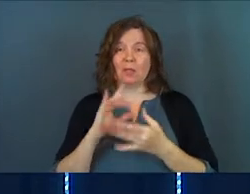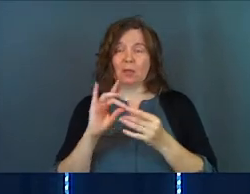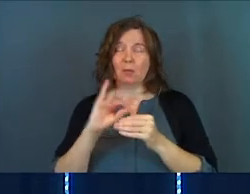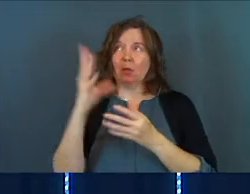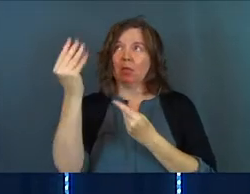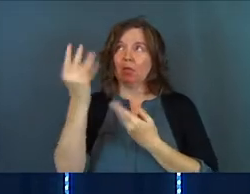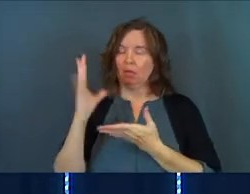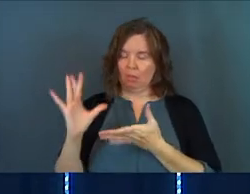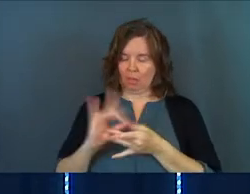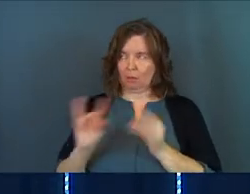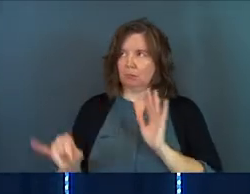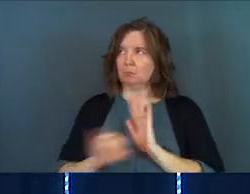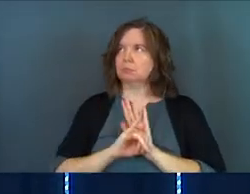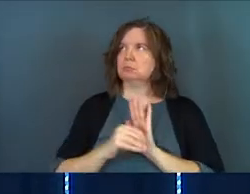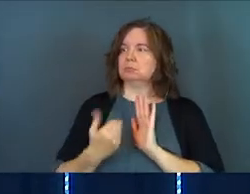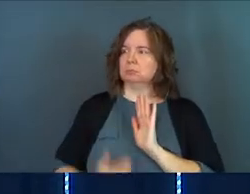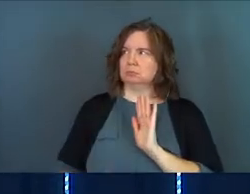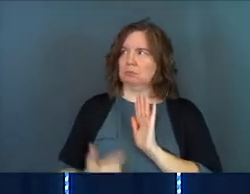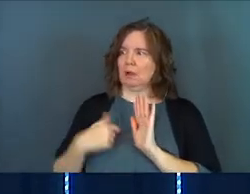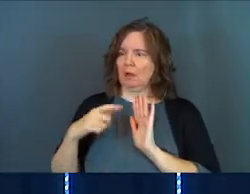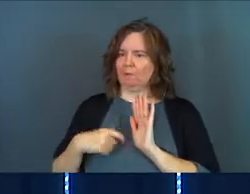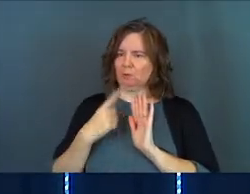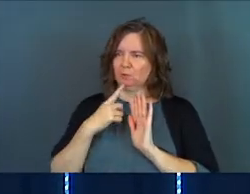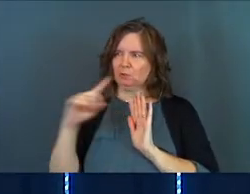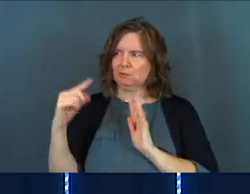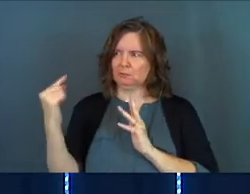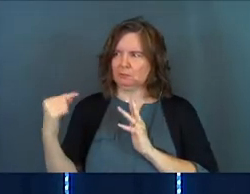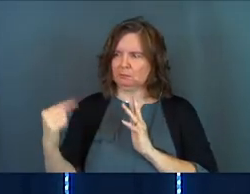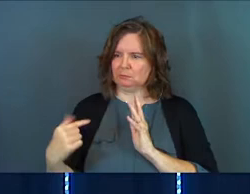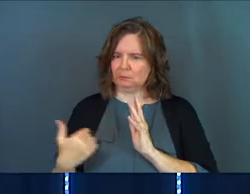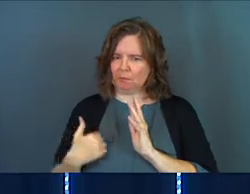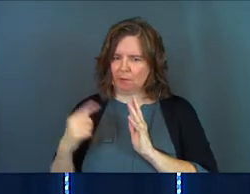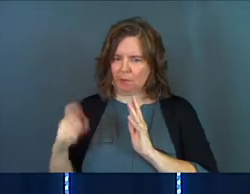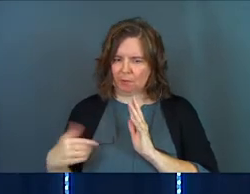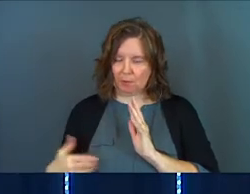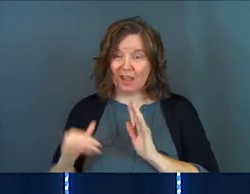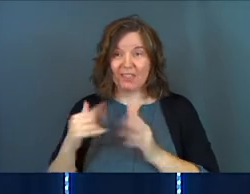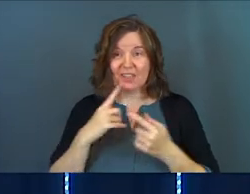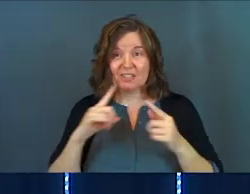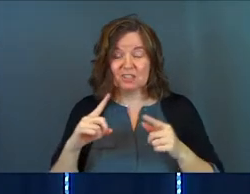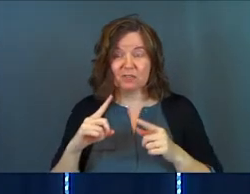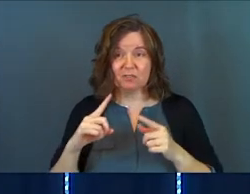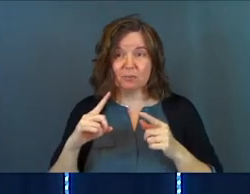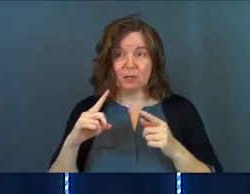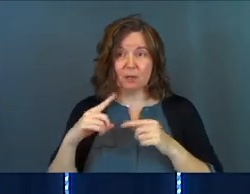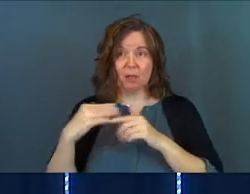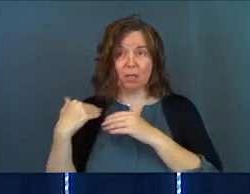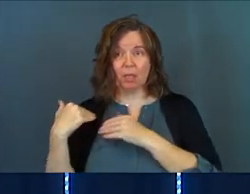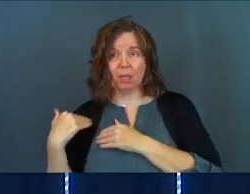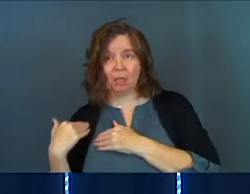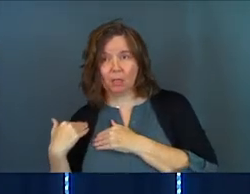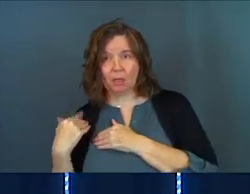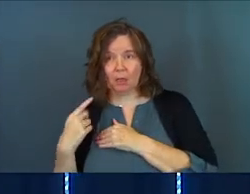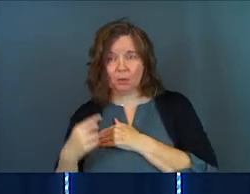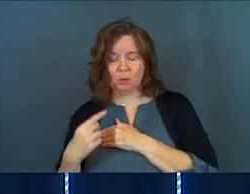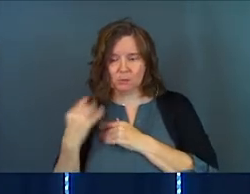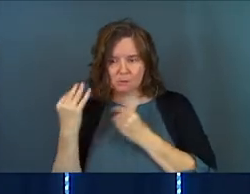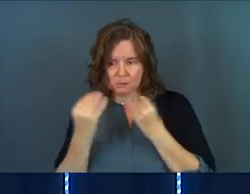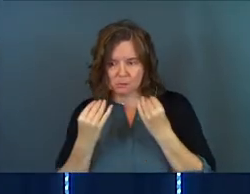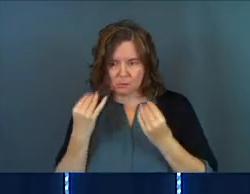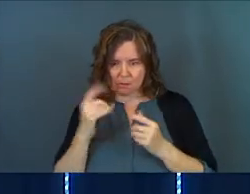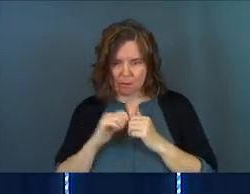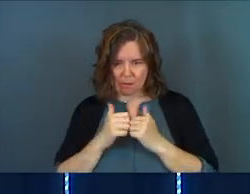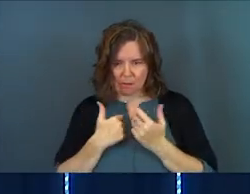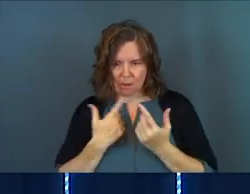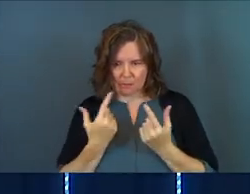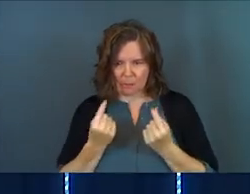spoke an identity to you. You're supposed to achieve, right? And that achievement has hung over you. And you